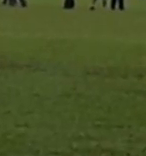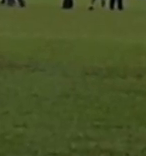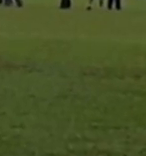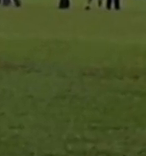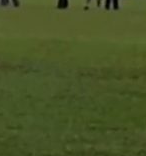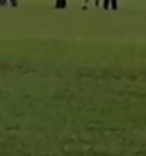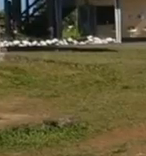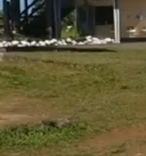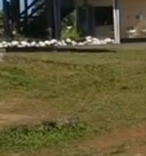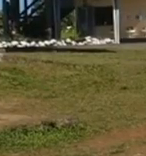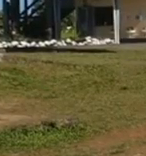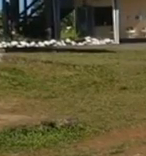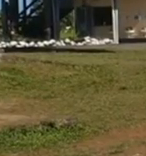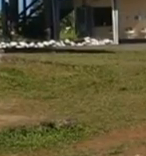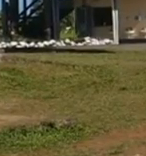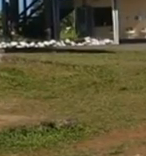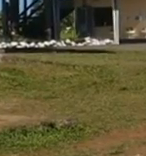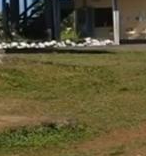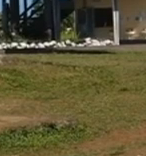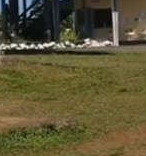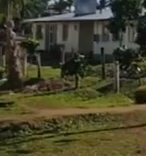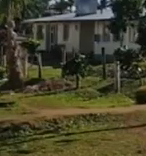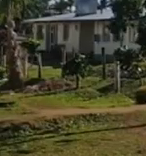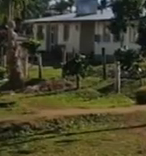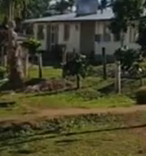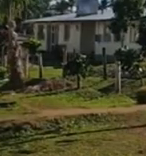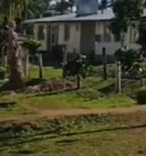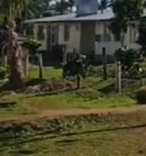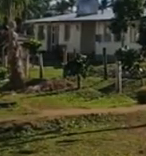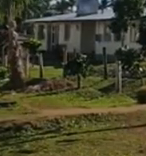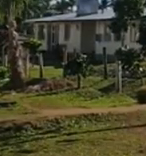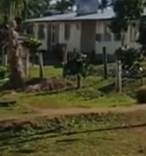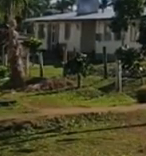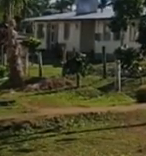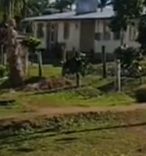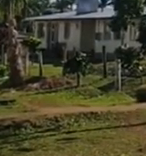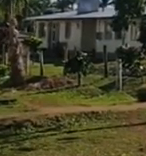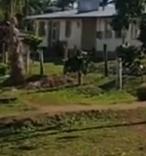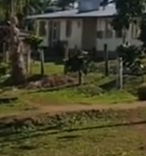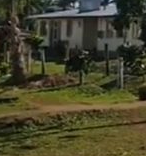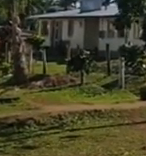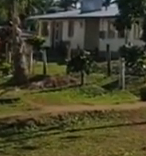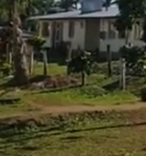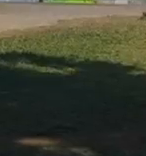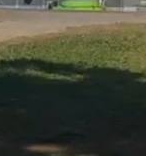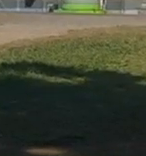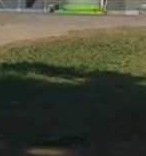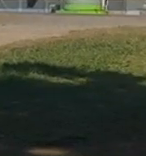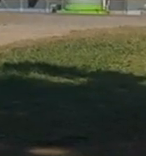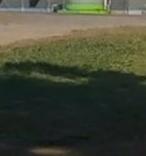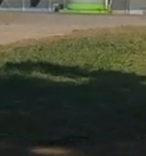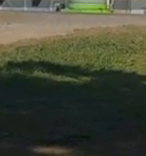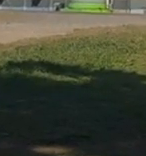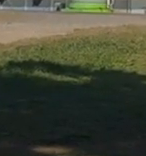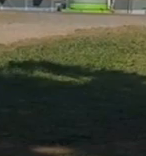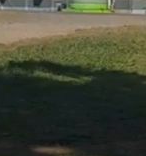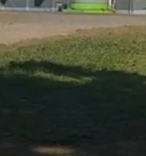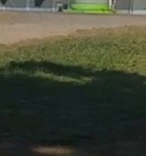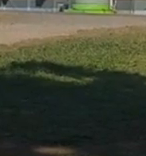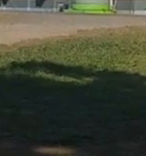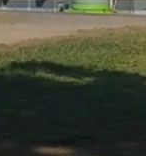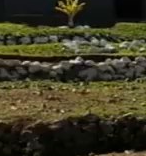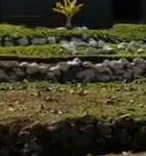principal. Minister Rosie Akbar says they have not received any valid complaints, and students seem to have come up with new